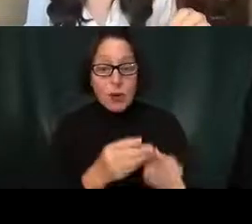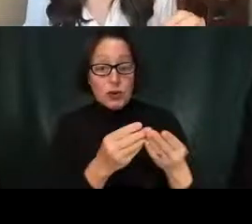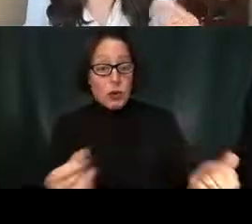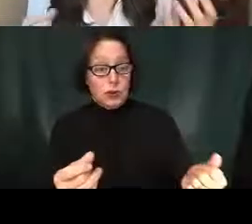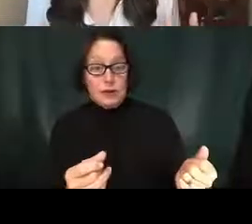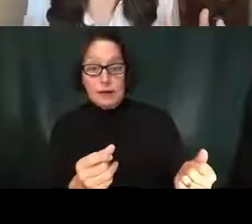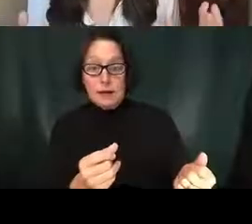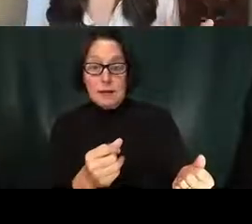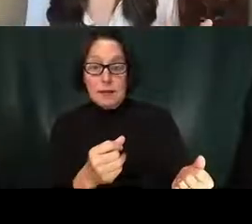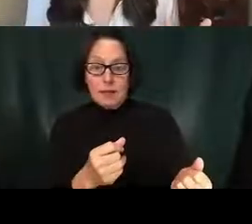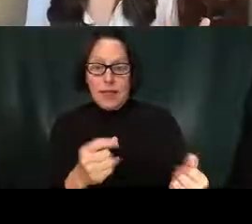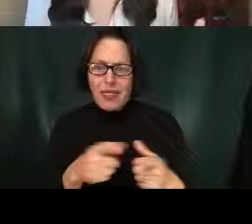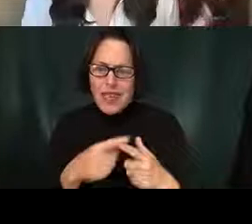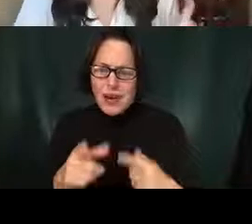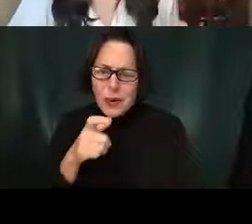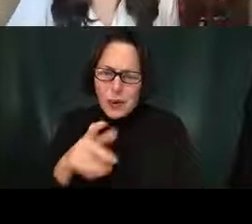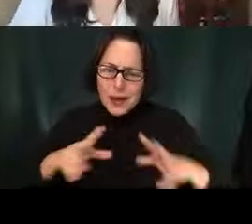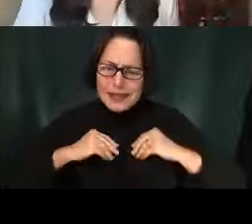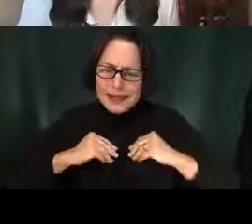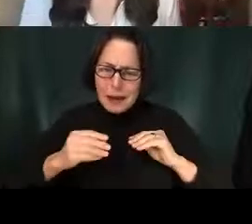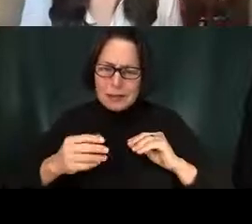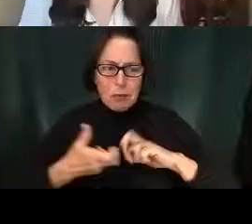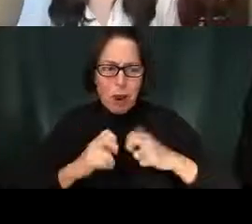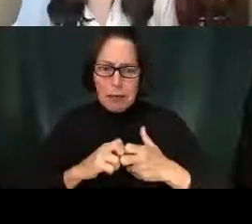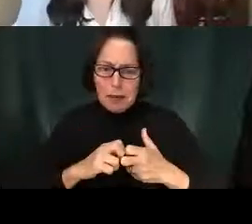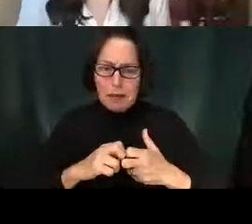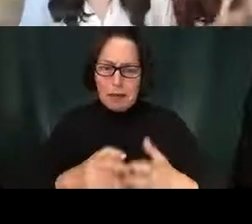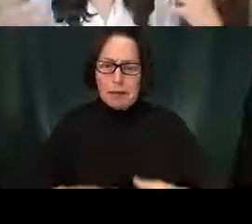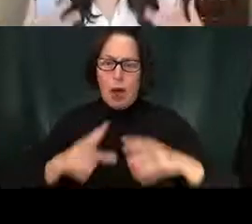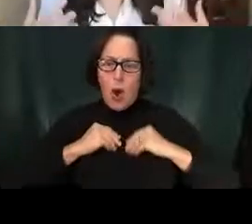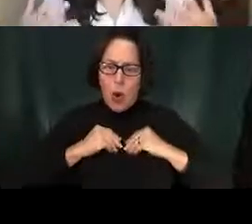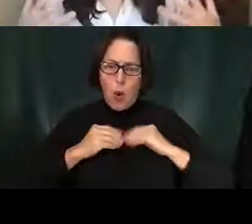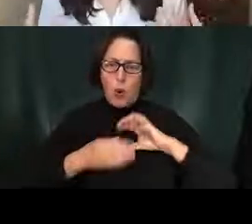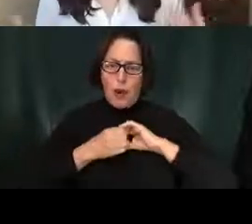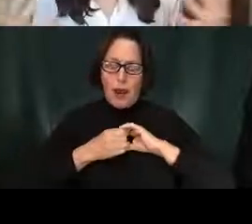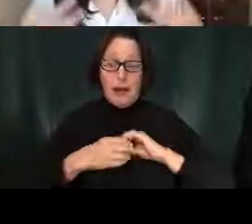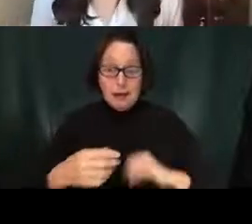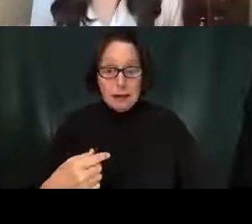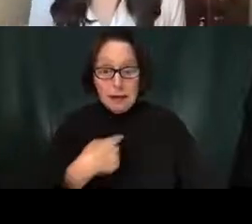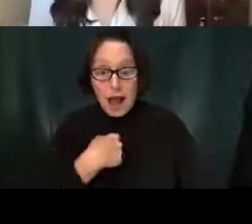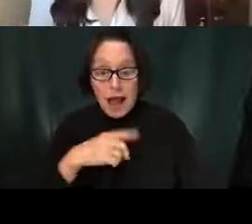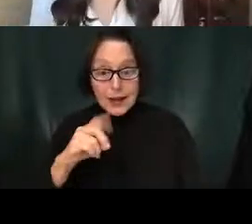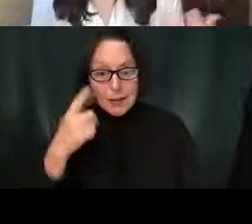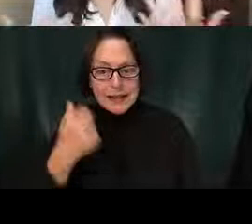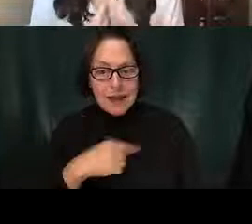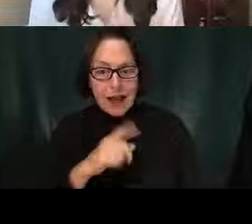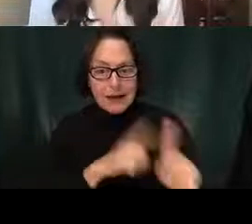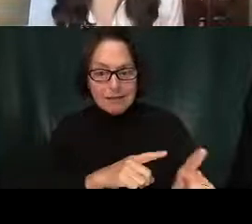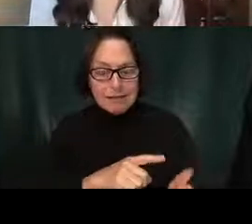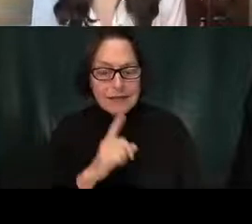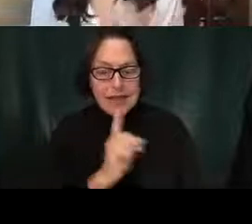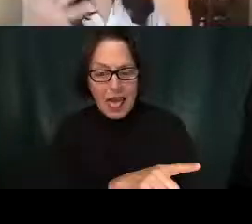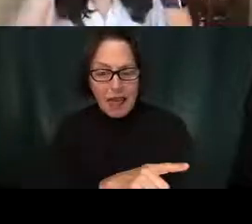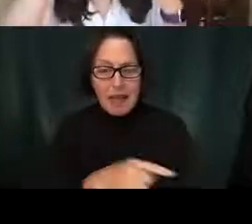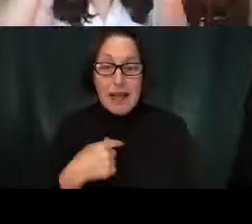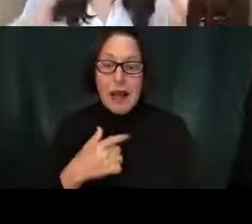solution is who owns the problem? You do. And so often I hear, and I've experienced this myself, the feeling of burnt